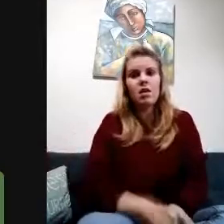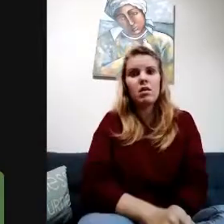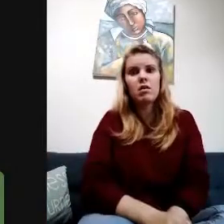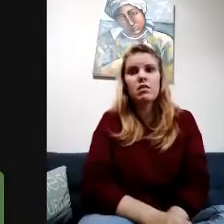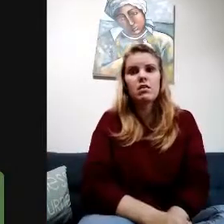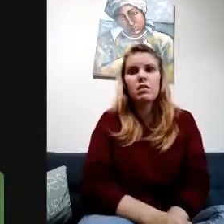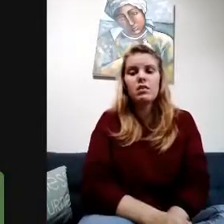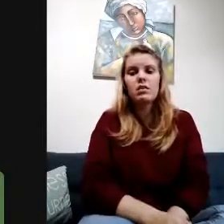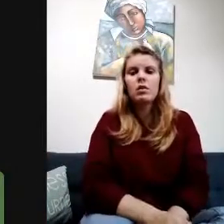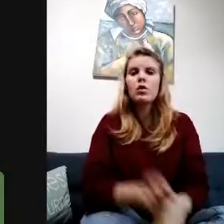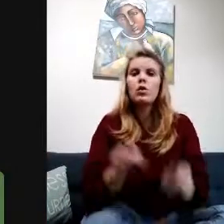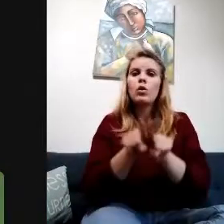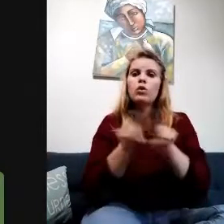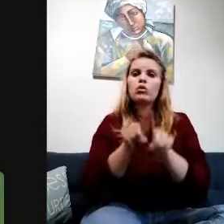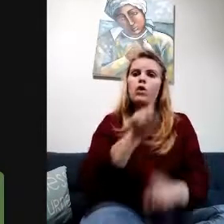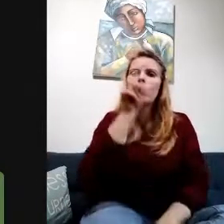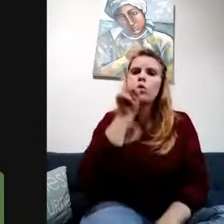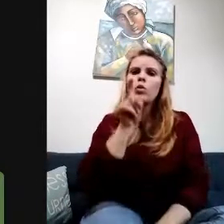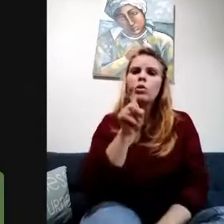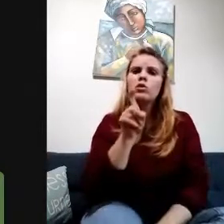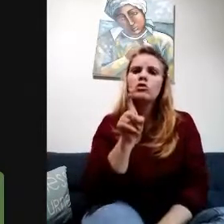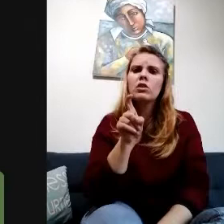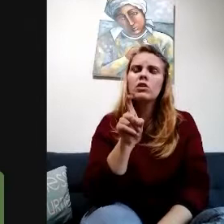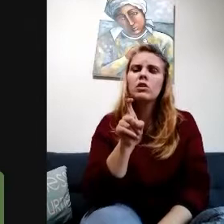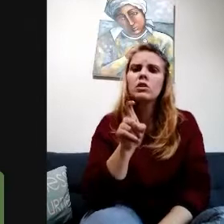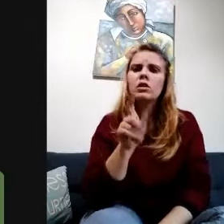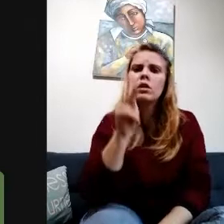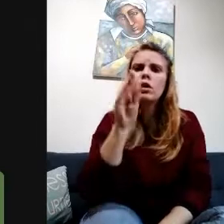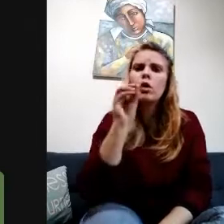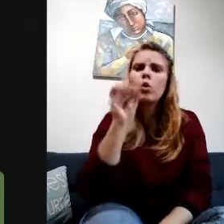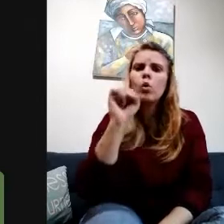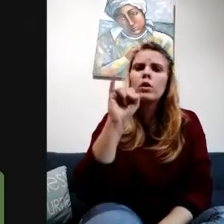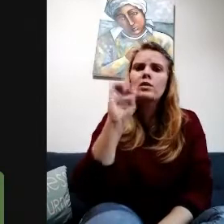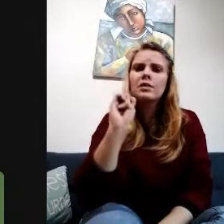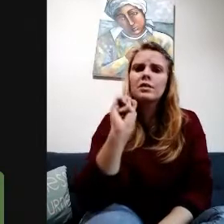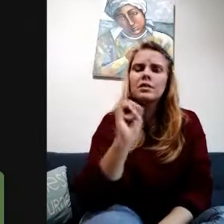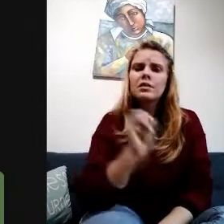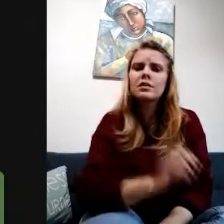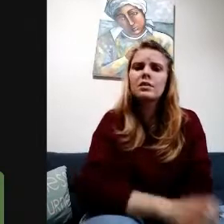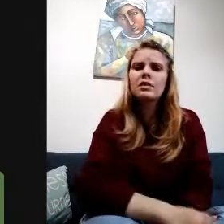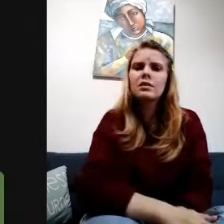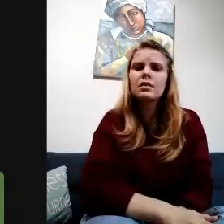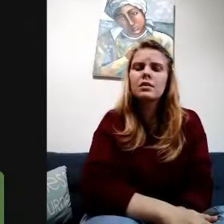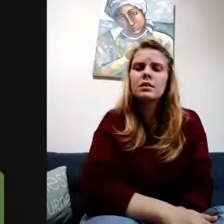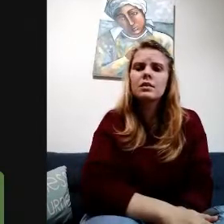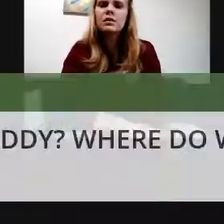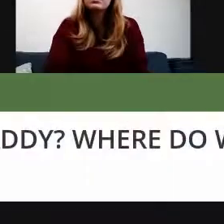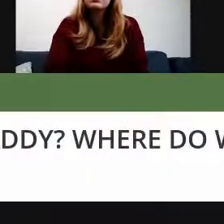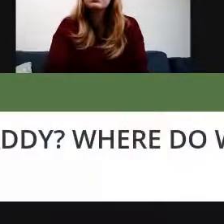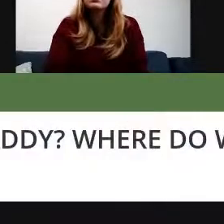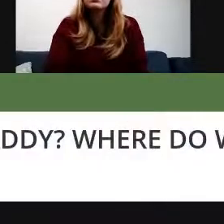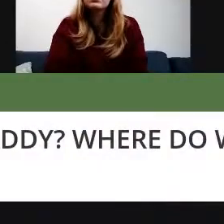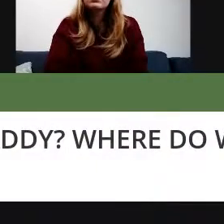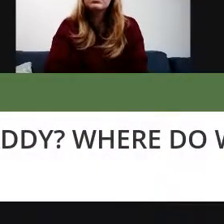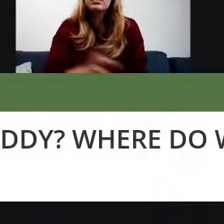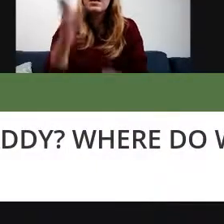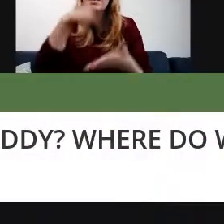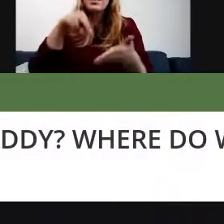And then a question from Kursi Janssen van Rensburg relating to where they register their